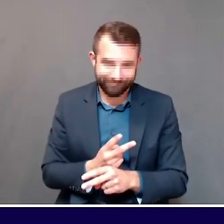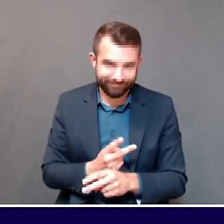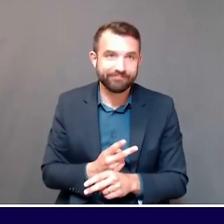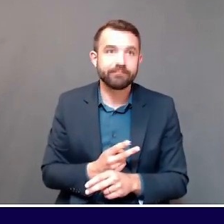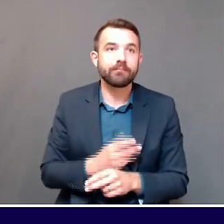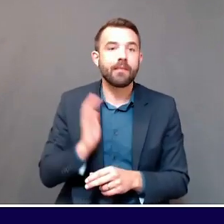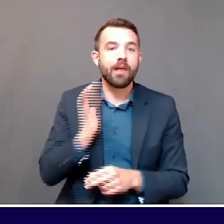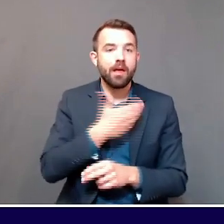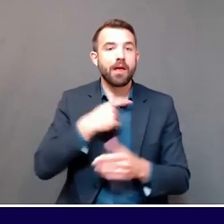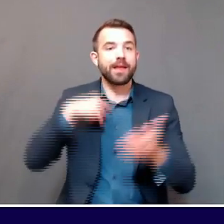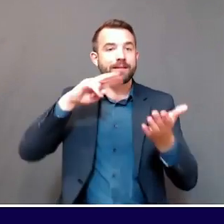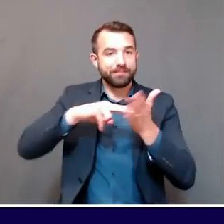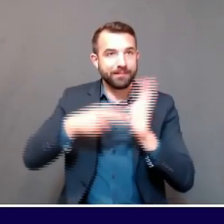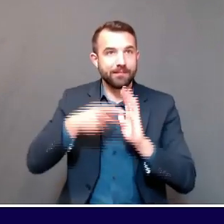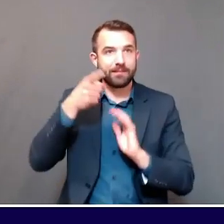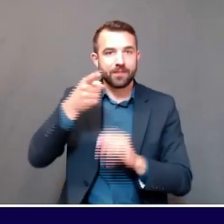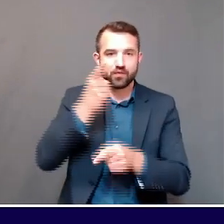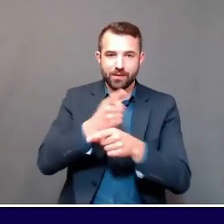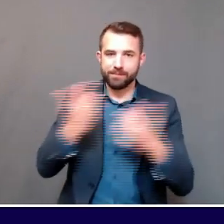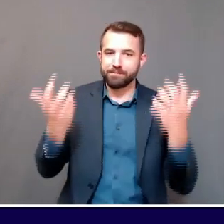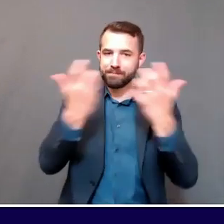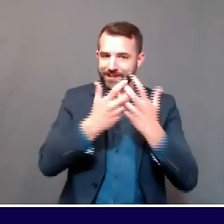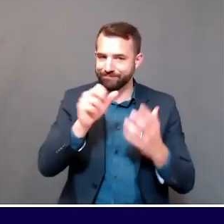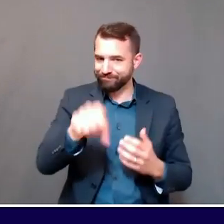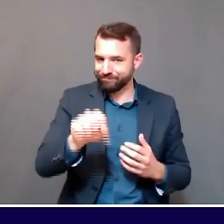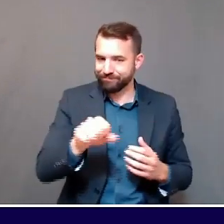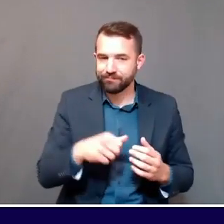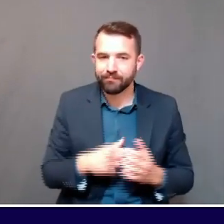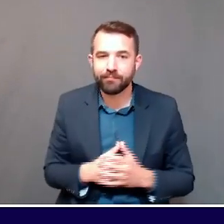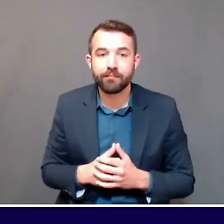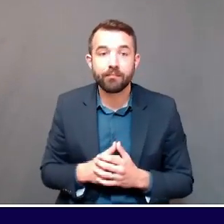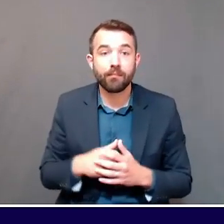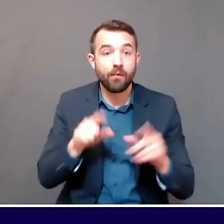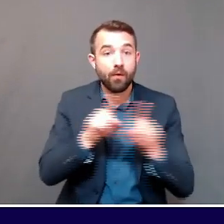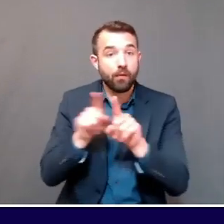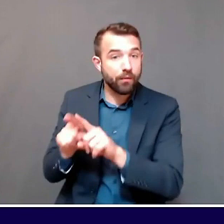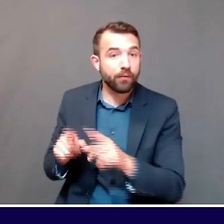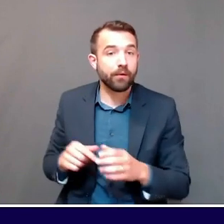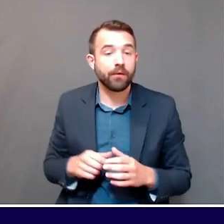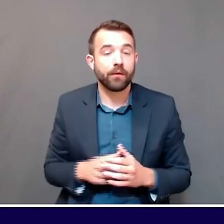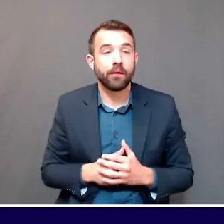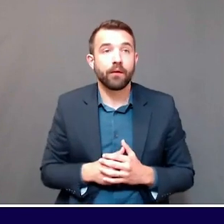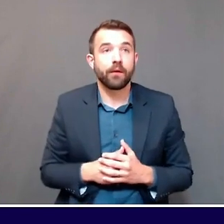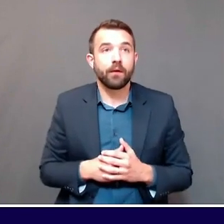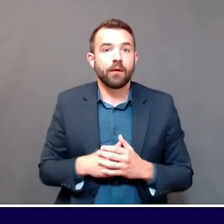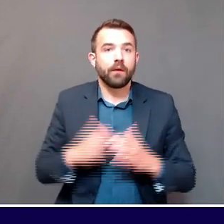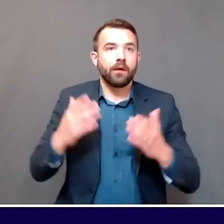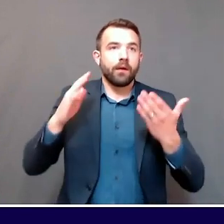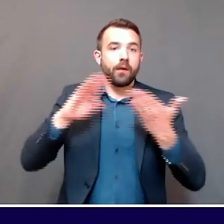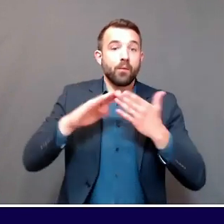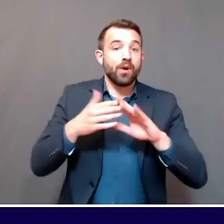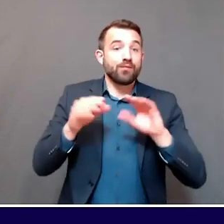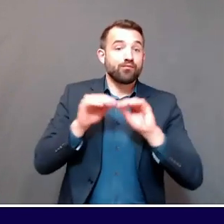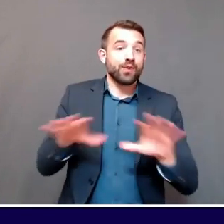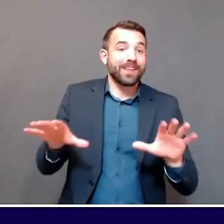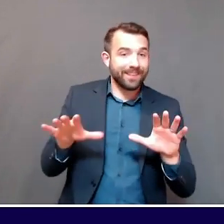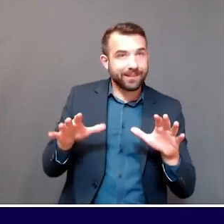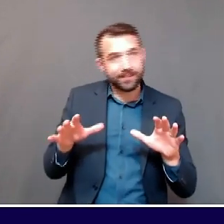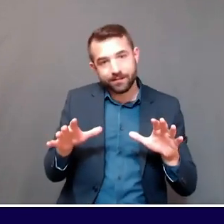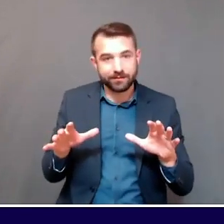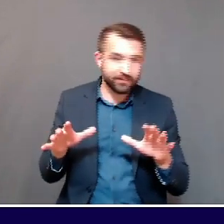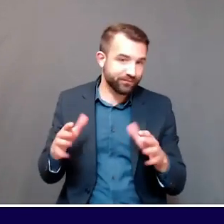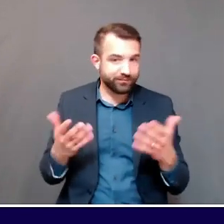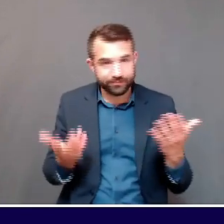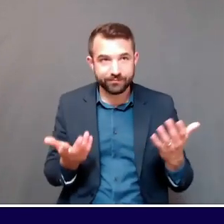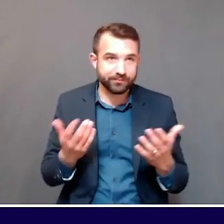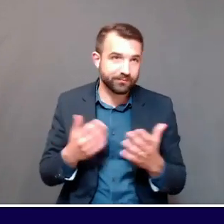that is exactly correct. And what community transmission essentially amounts to is an